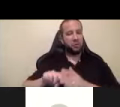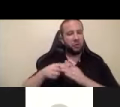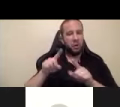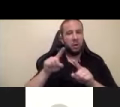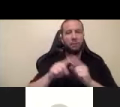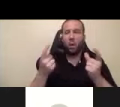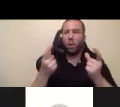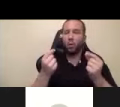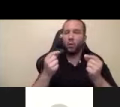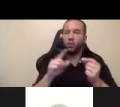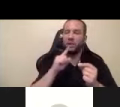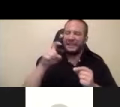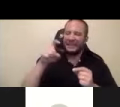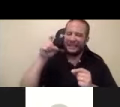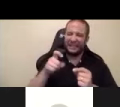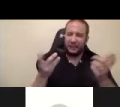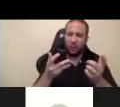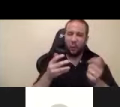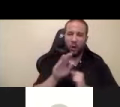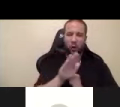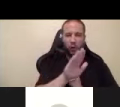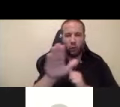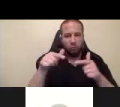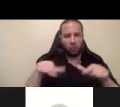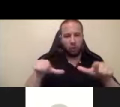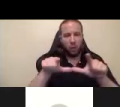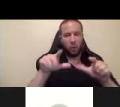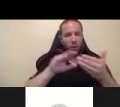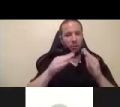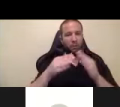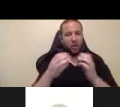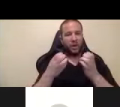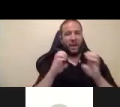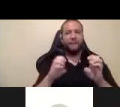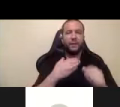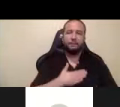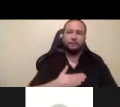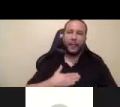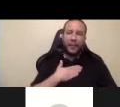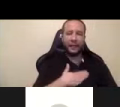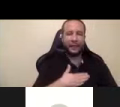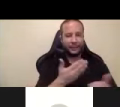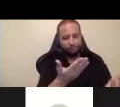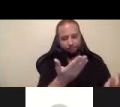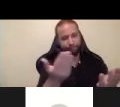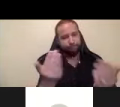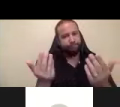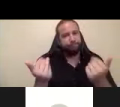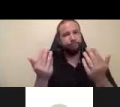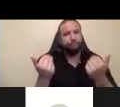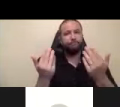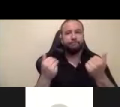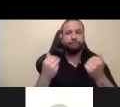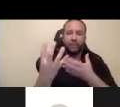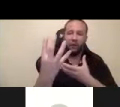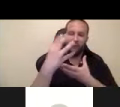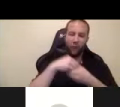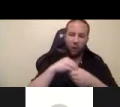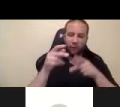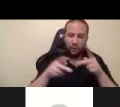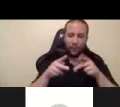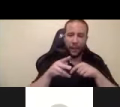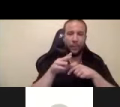the grassroots effort that you're involved in. We need to reach deep into the community, find people who are